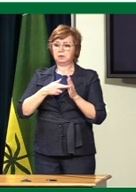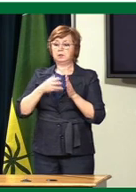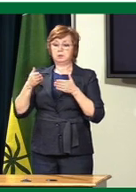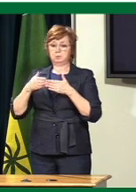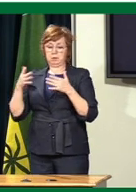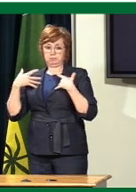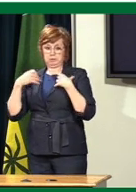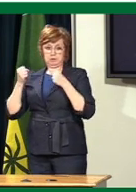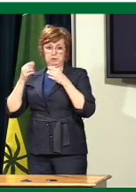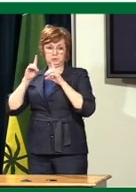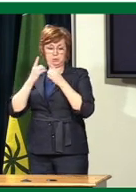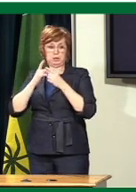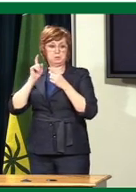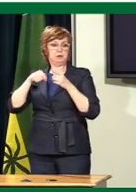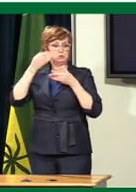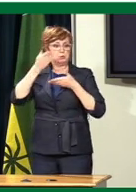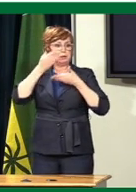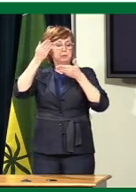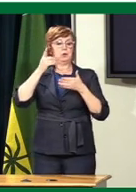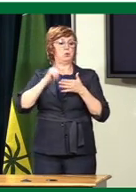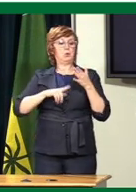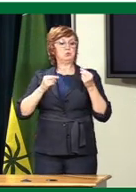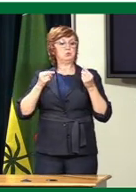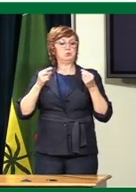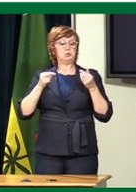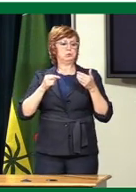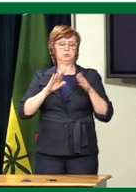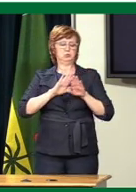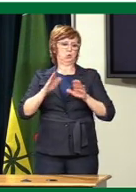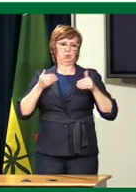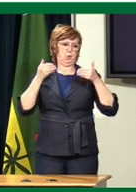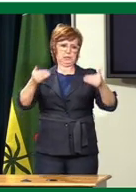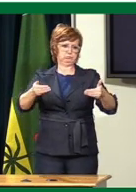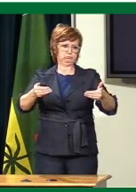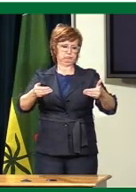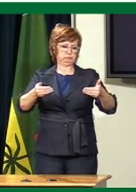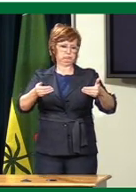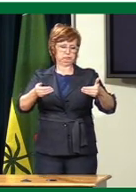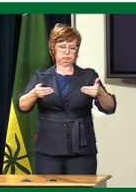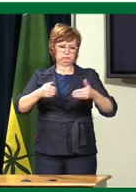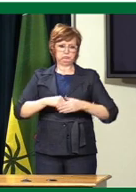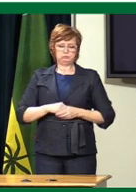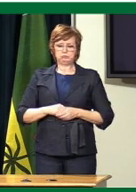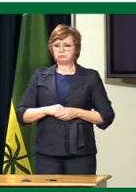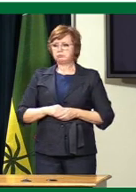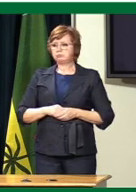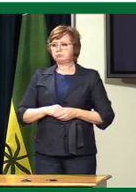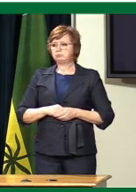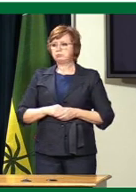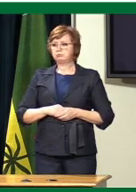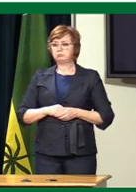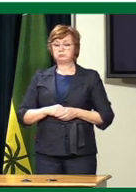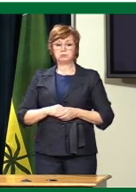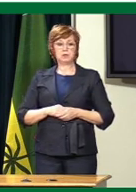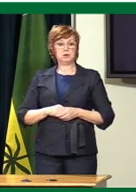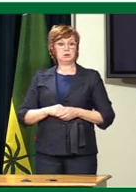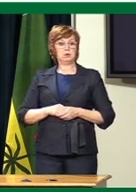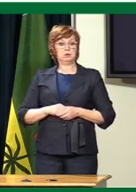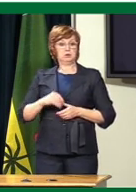public health inspectors to not go ahead with that event. If it did go to event and